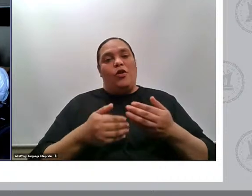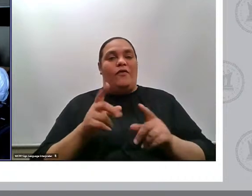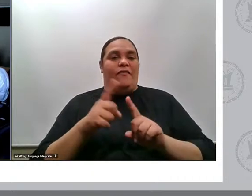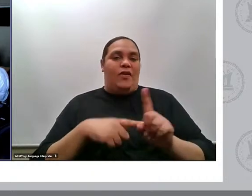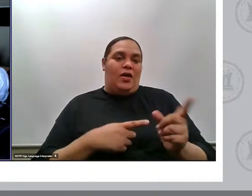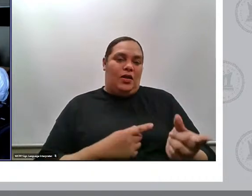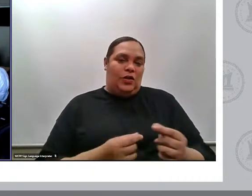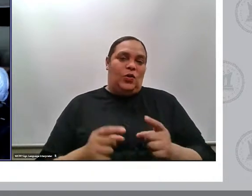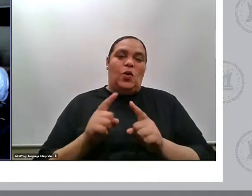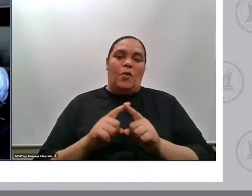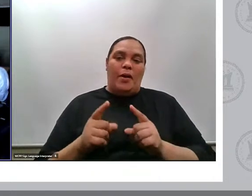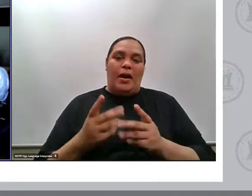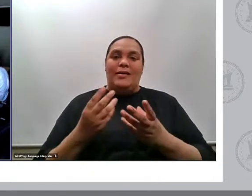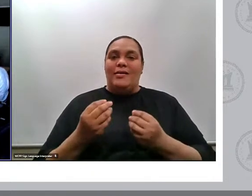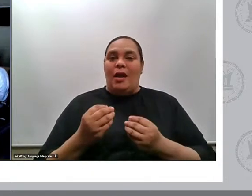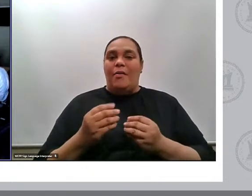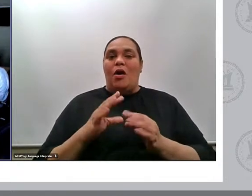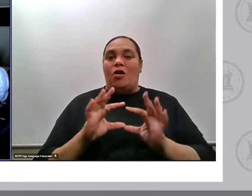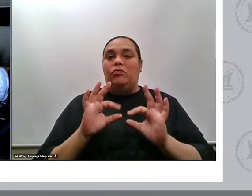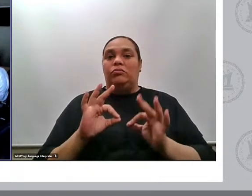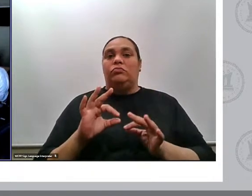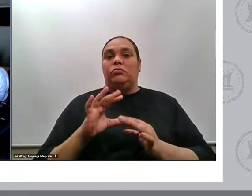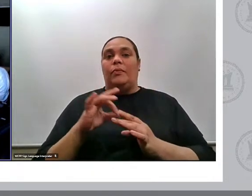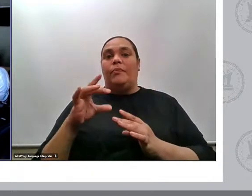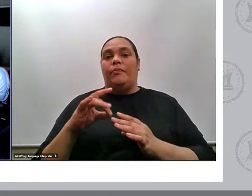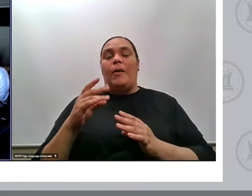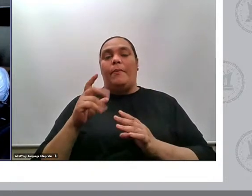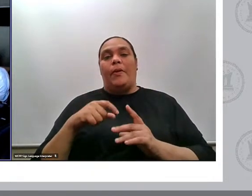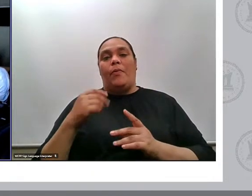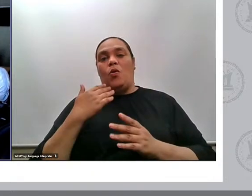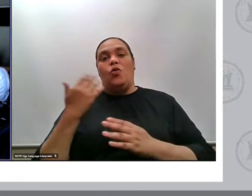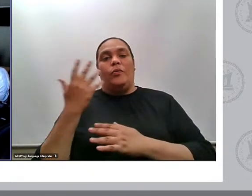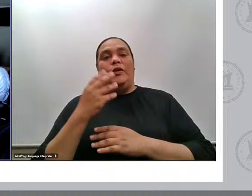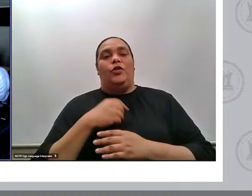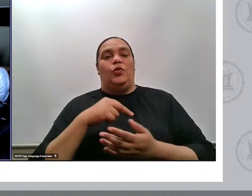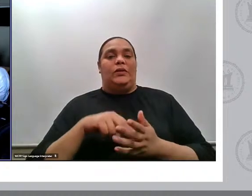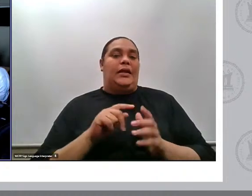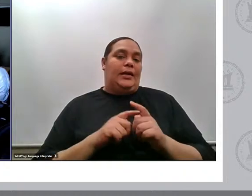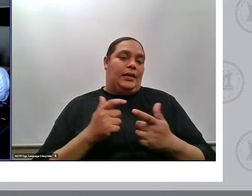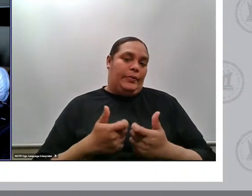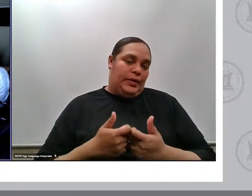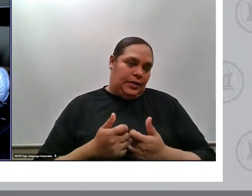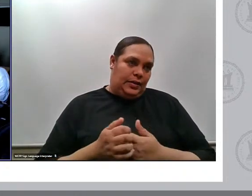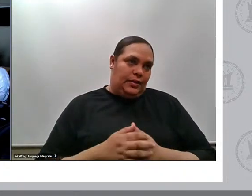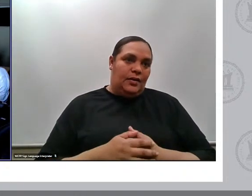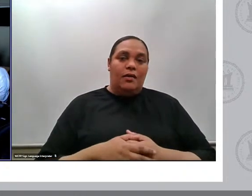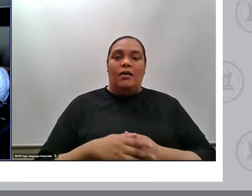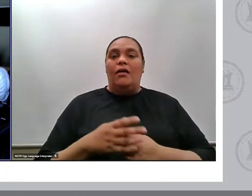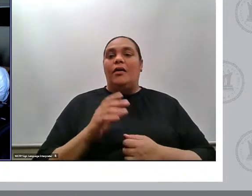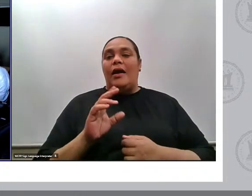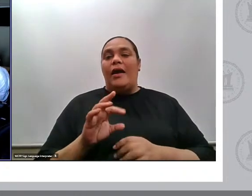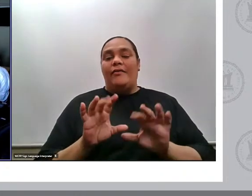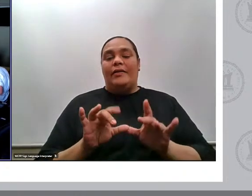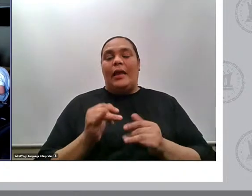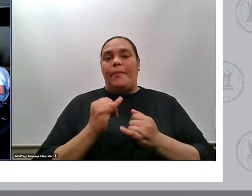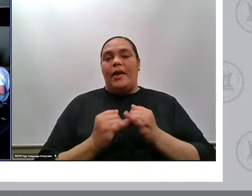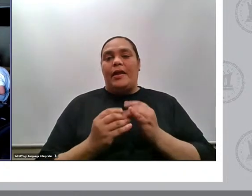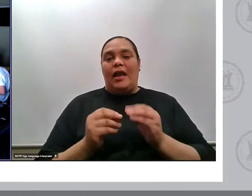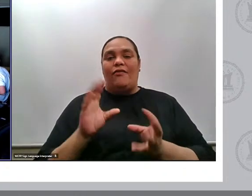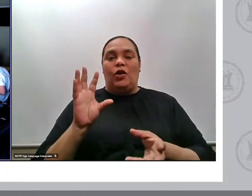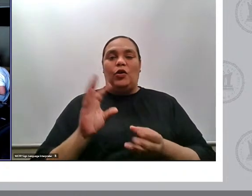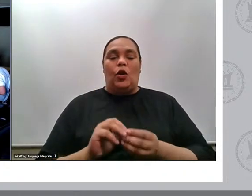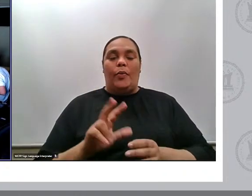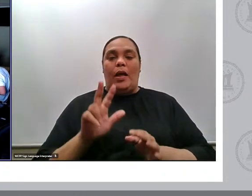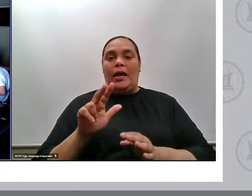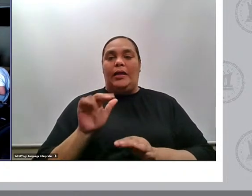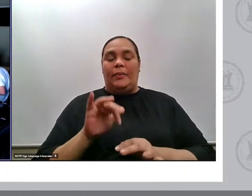an adequate number of suitable candidates that could be presented to the Standing Committee. There's a typing error here. A total of 8